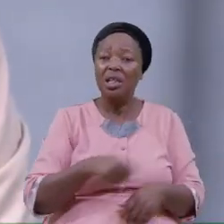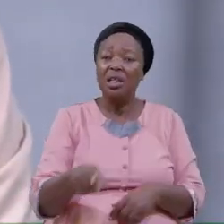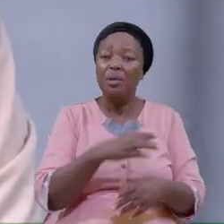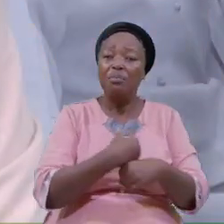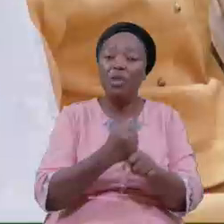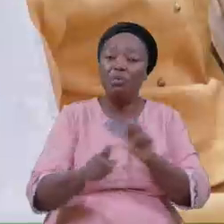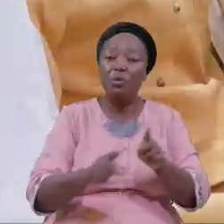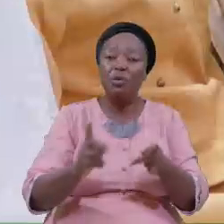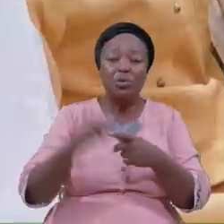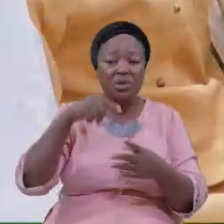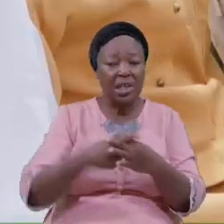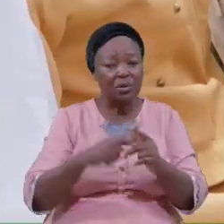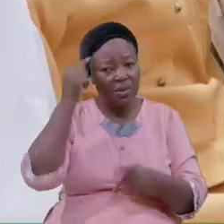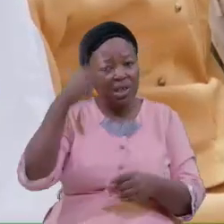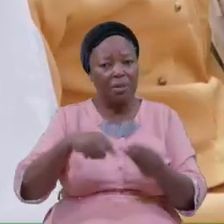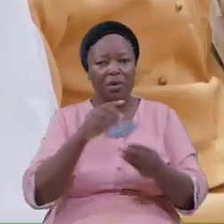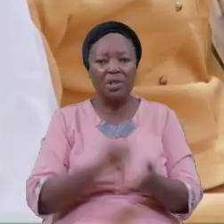that.